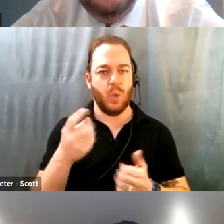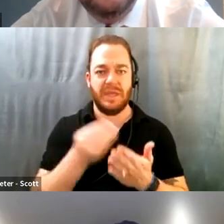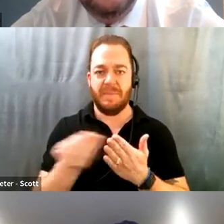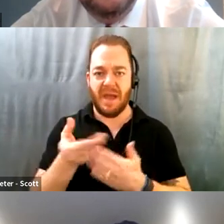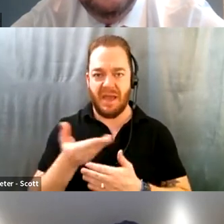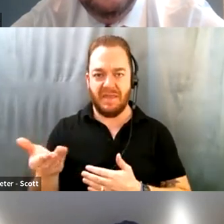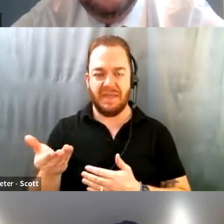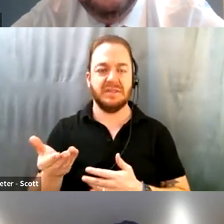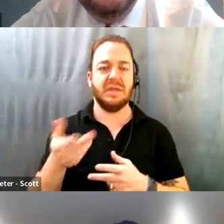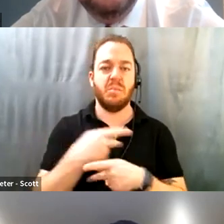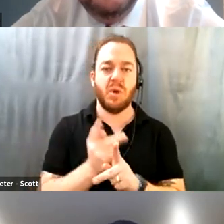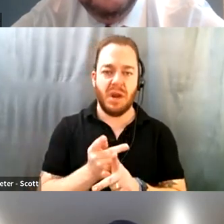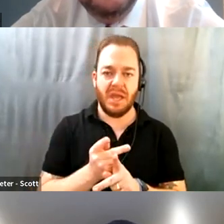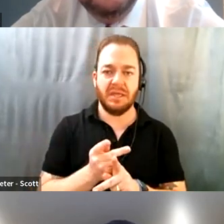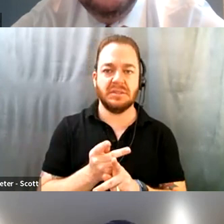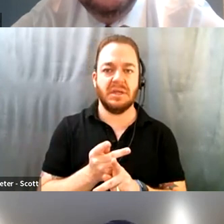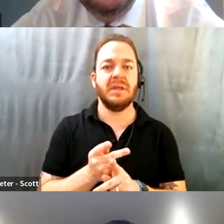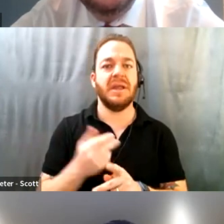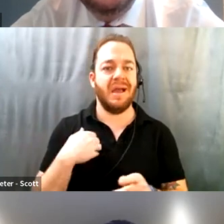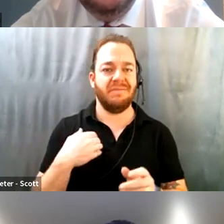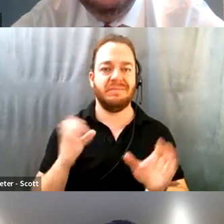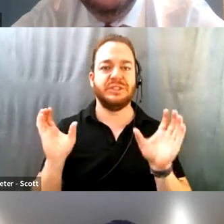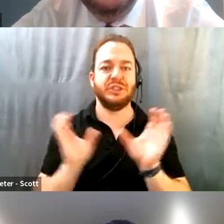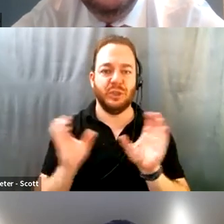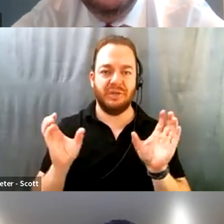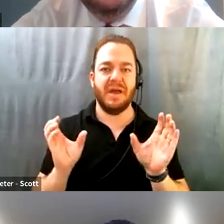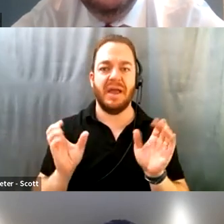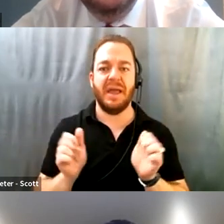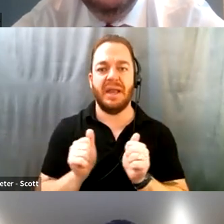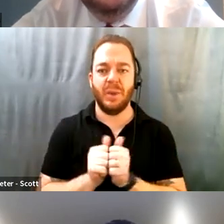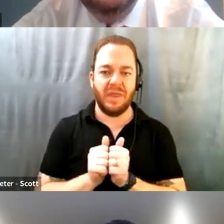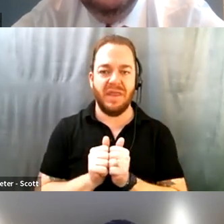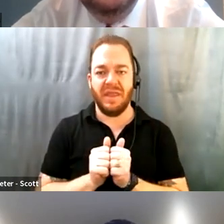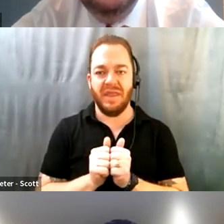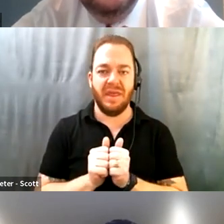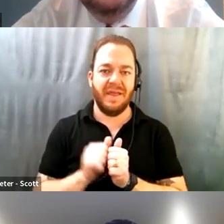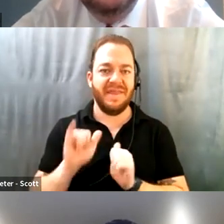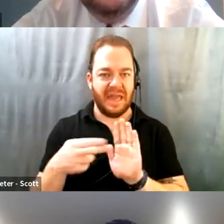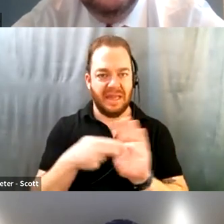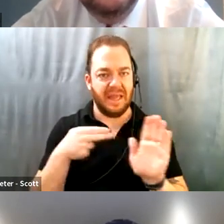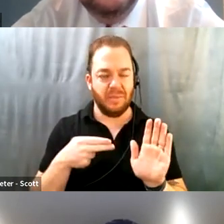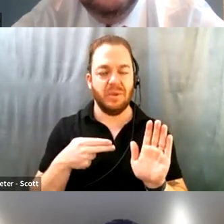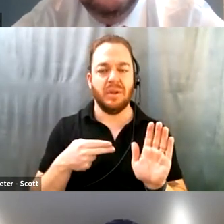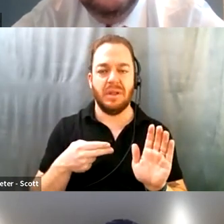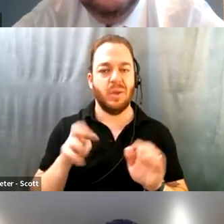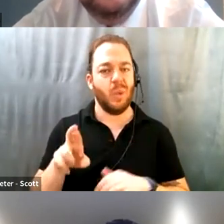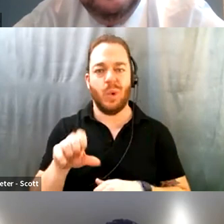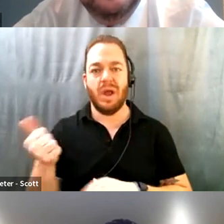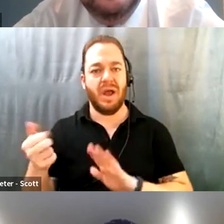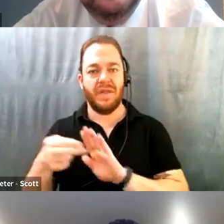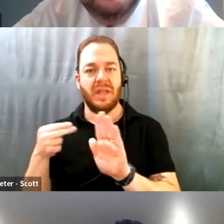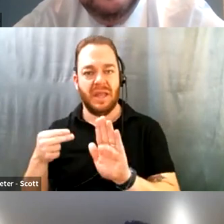cleaning products that are certified with this label, or there's another label.